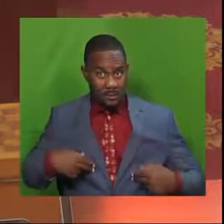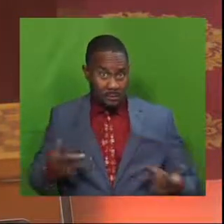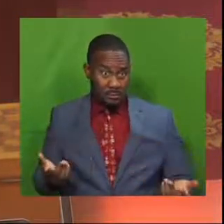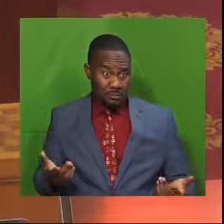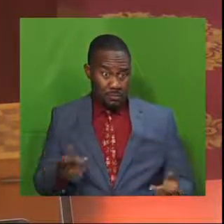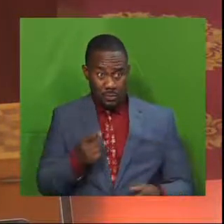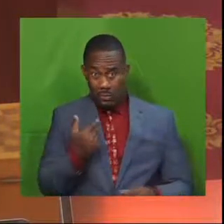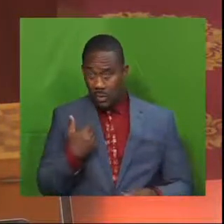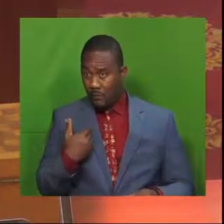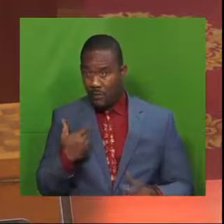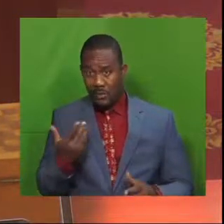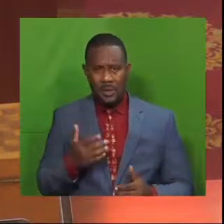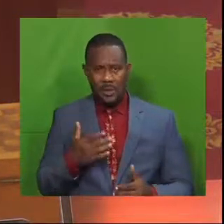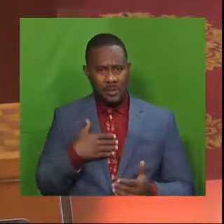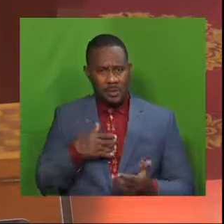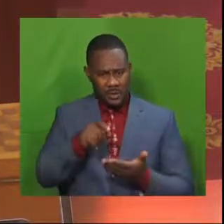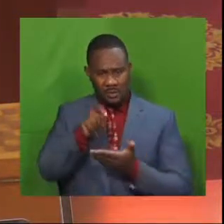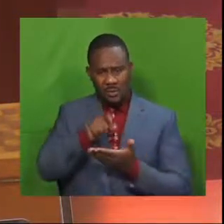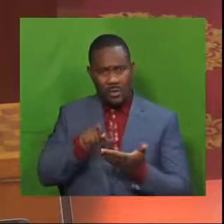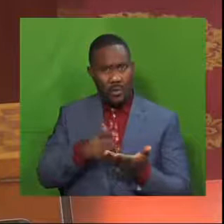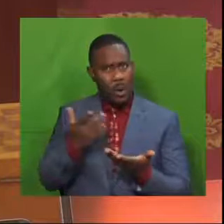disposal. File a question.